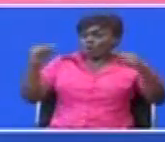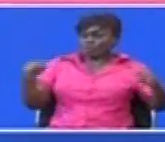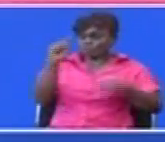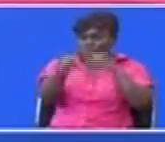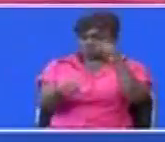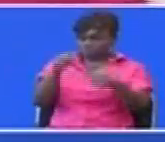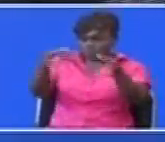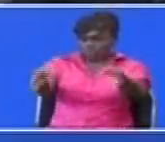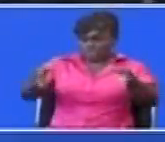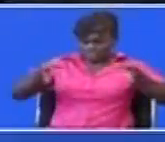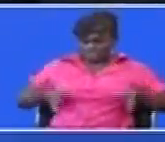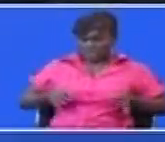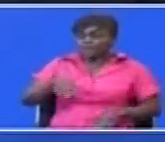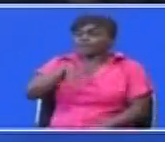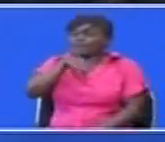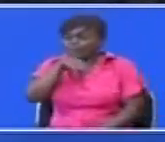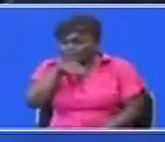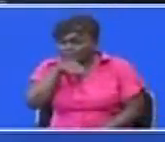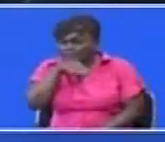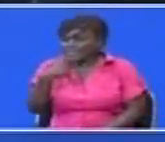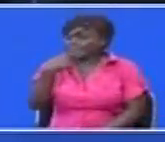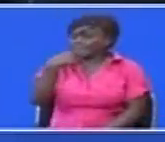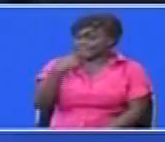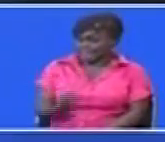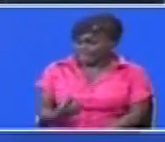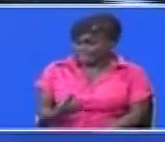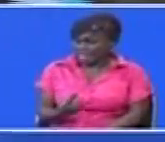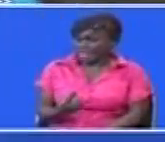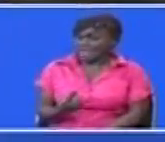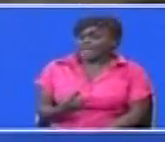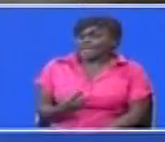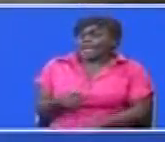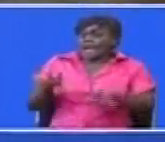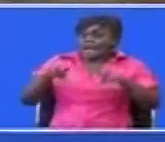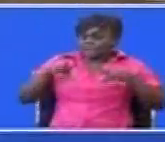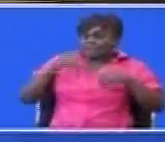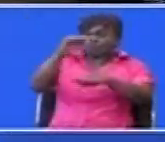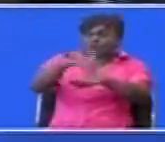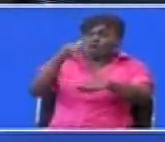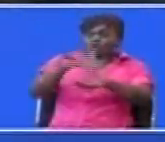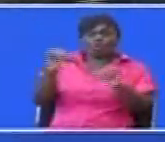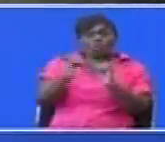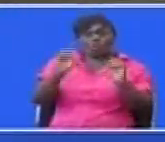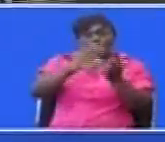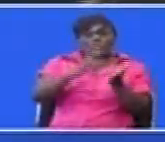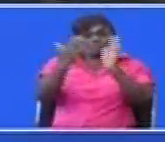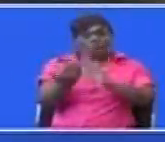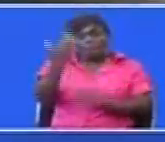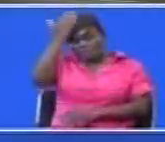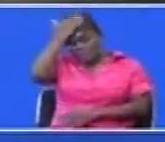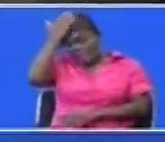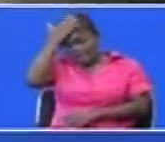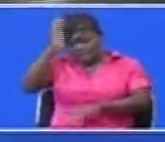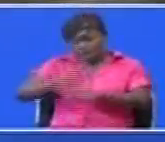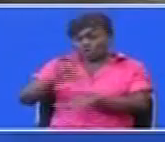Treasury of fraud. CORD leader Raila Odinga has maintained he will not comply with the Anti-Corruption Commission's summons to appear before it on Monday over